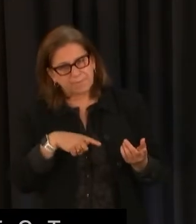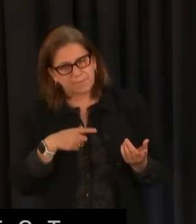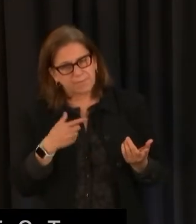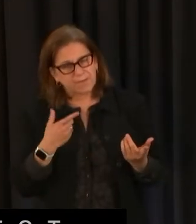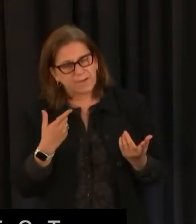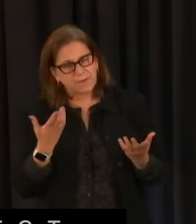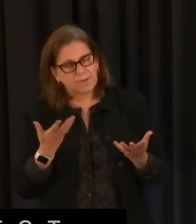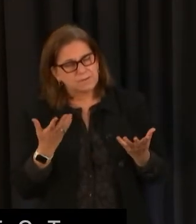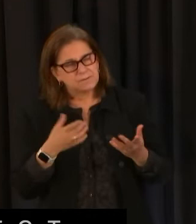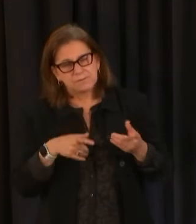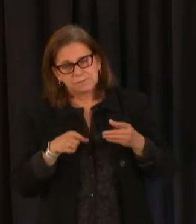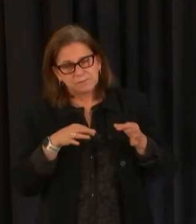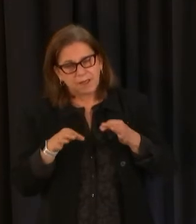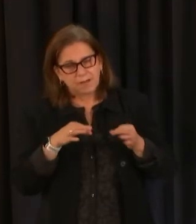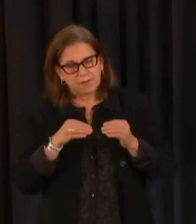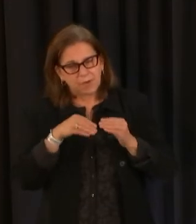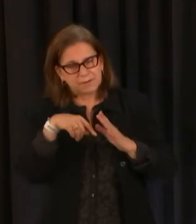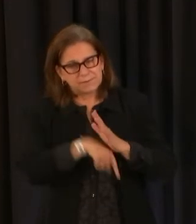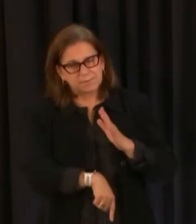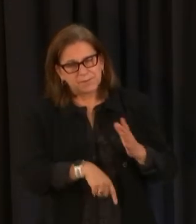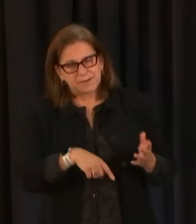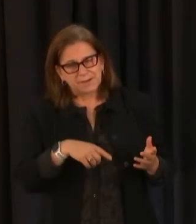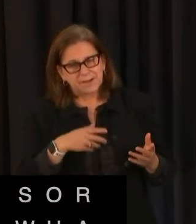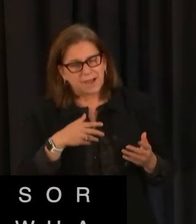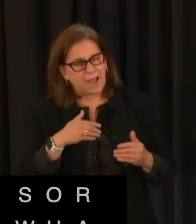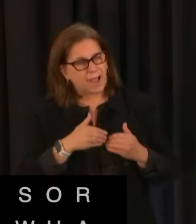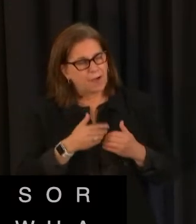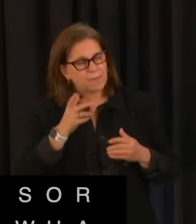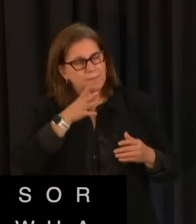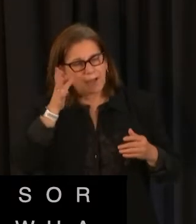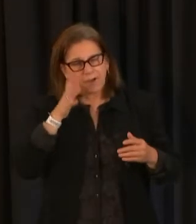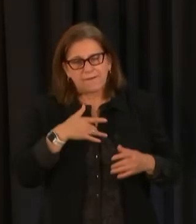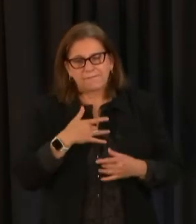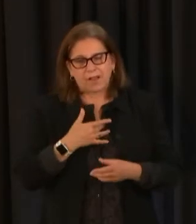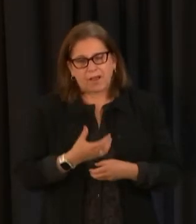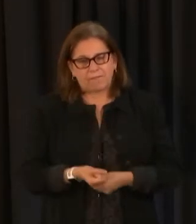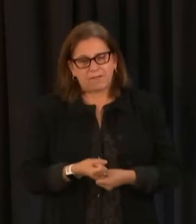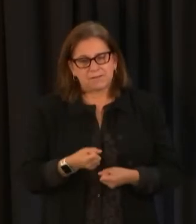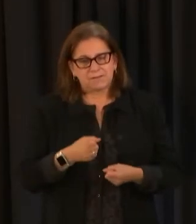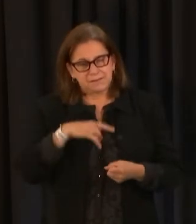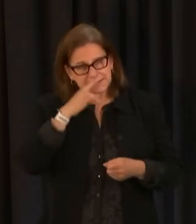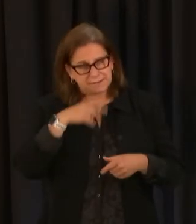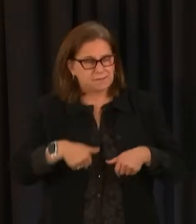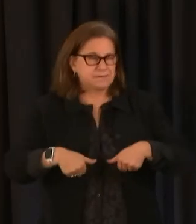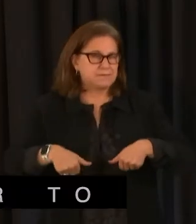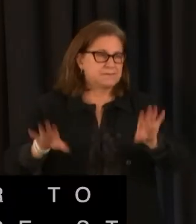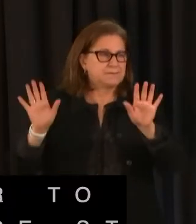what you'll do over the summer to increase that confidence so that families cooperate with that?